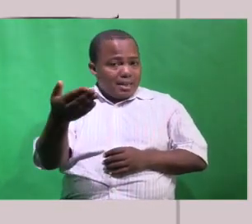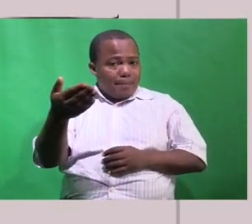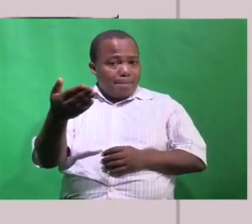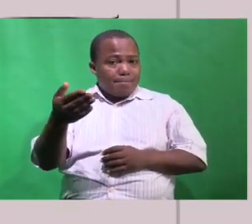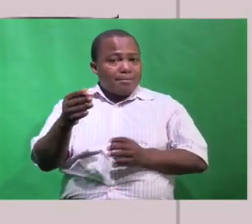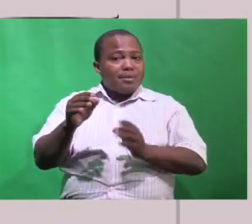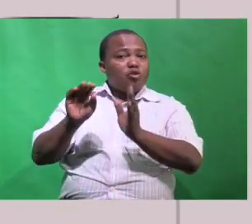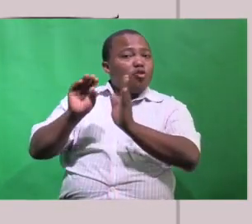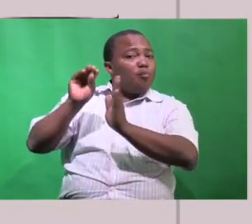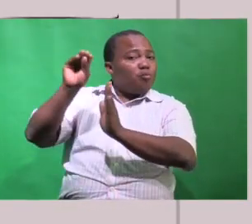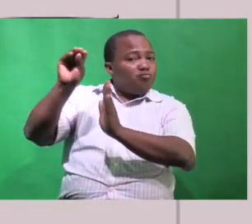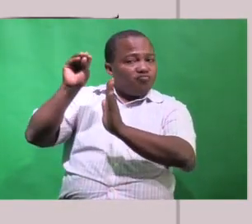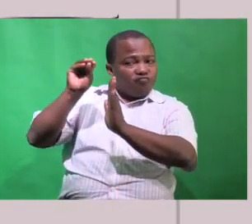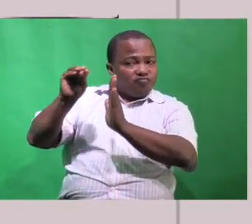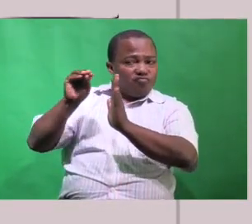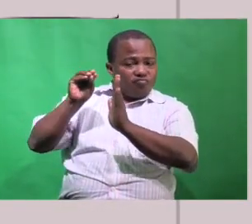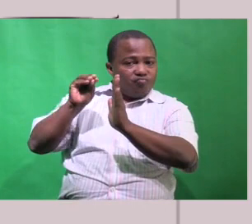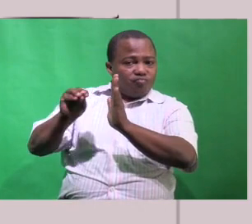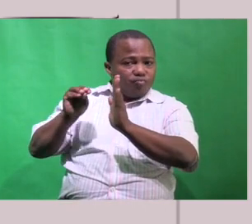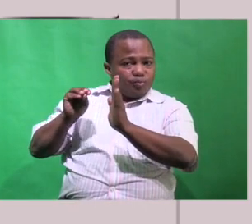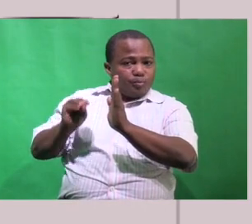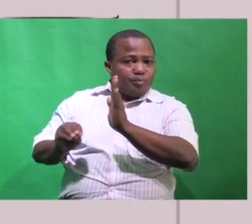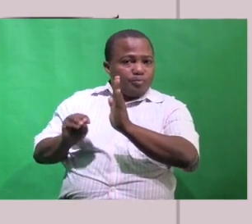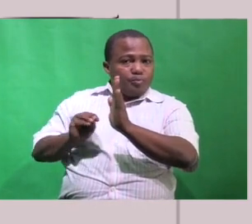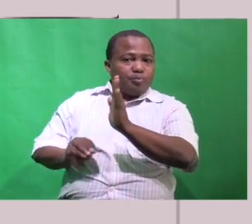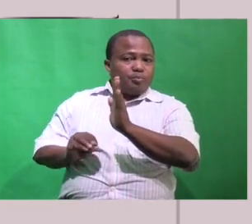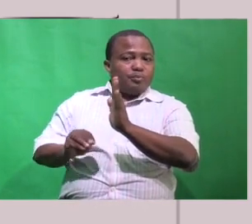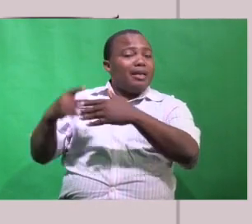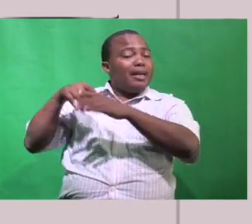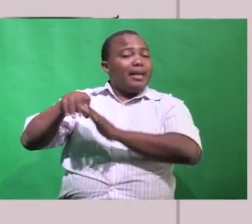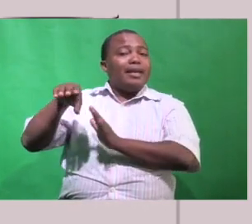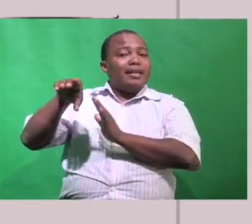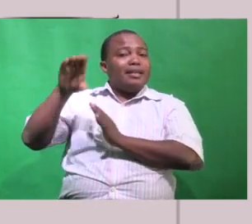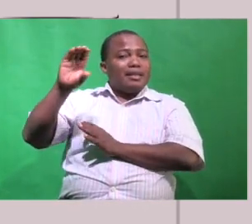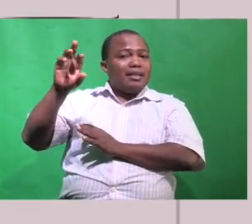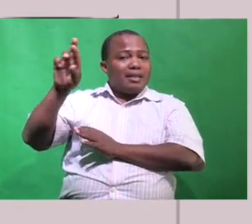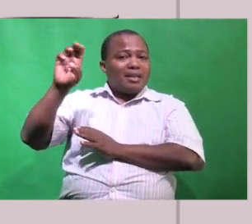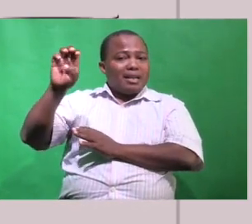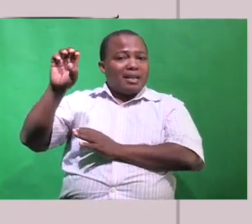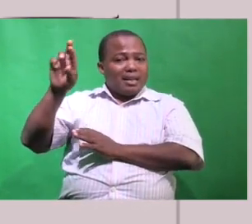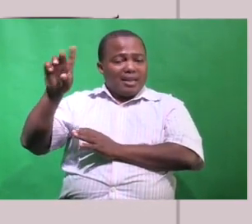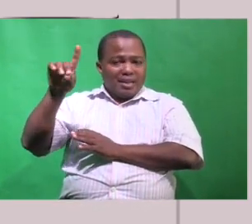Then you put here rent